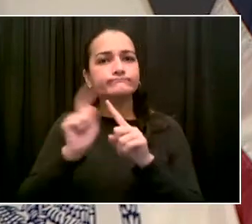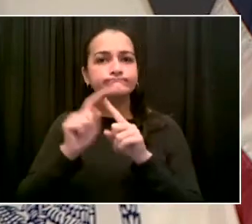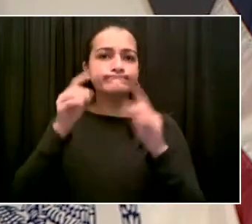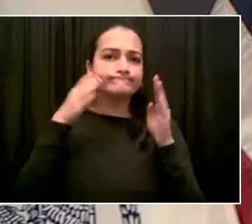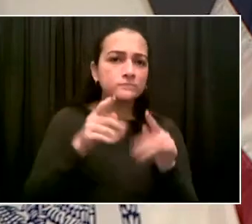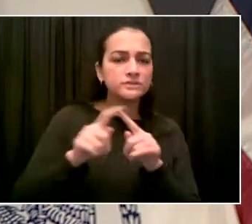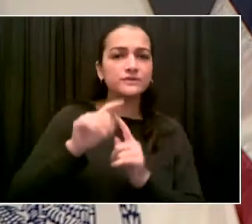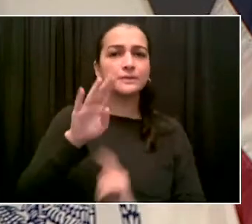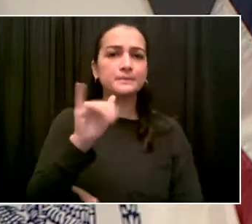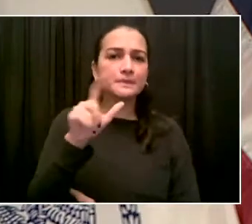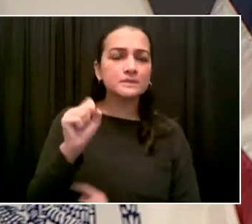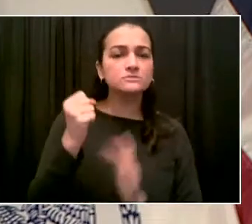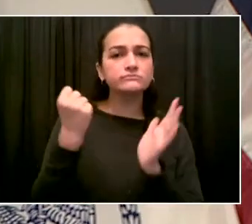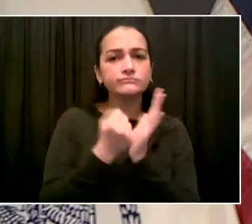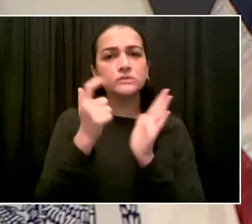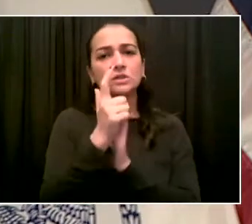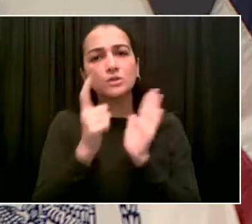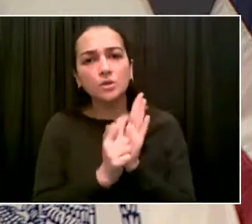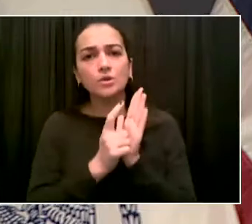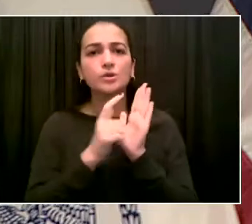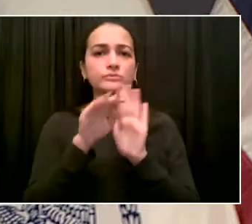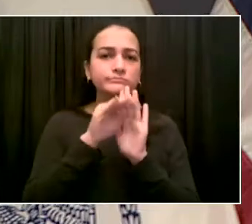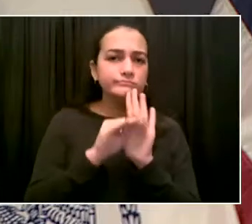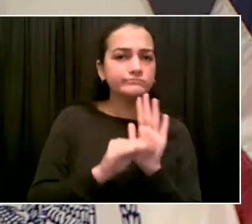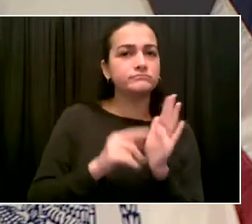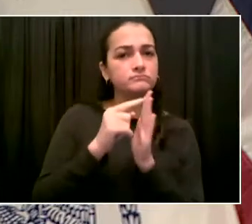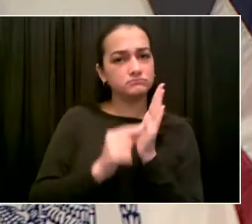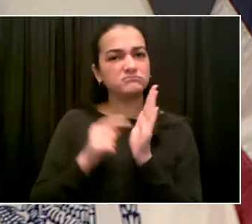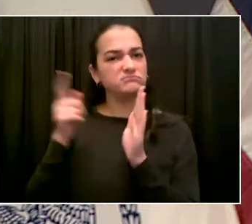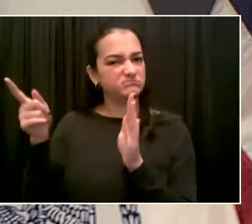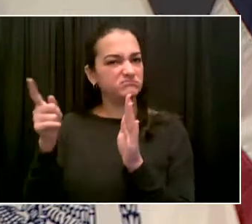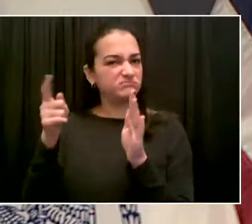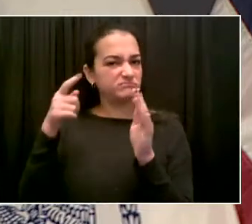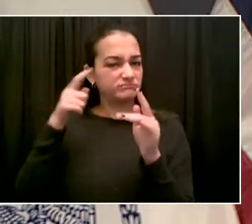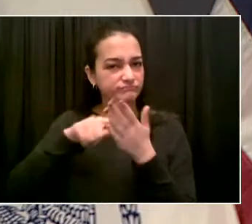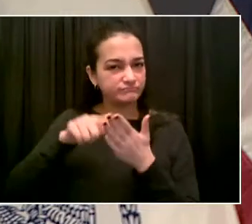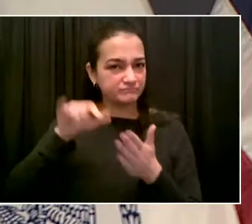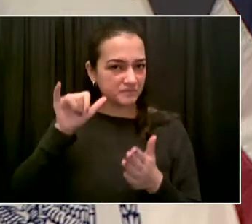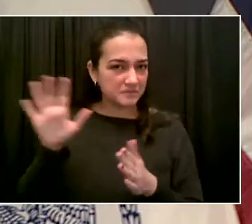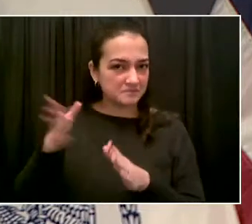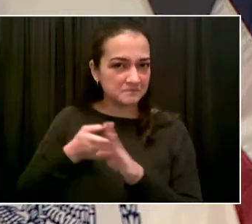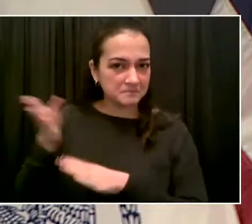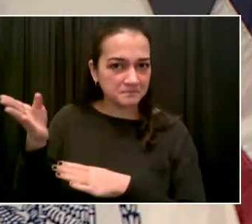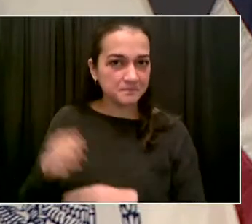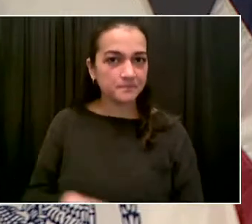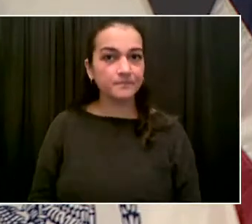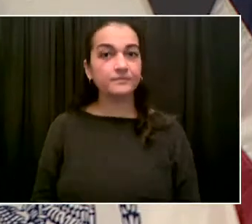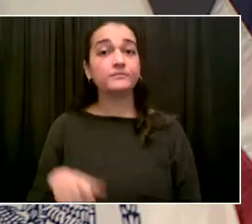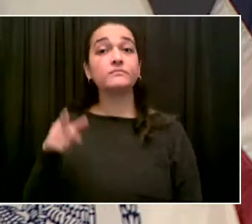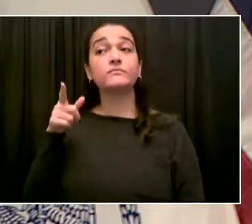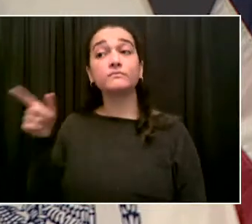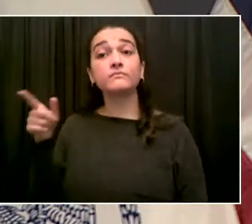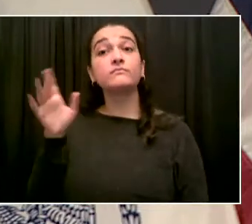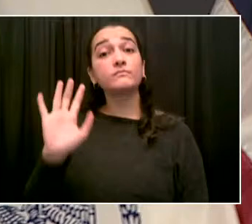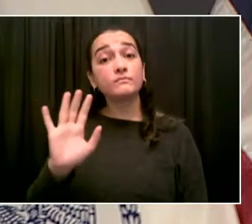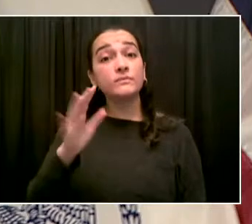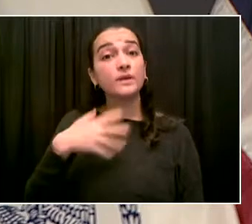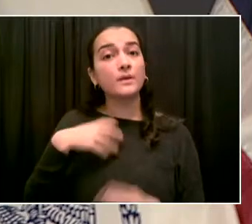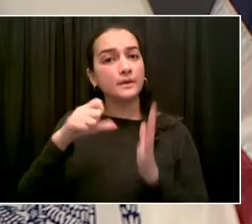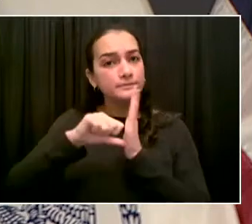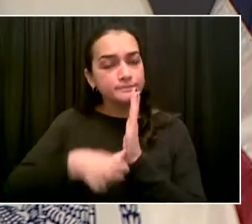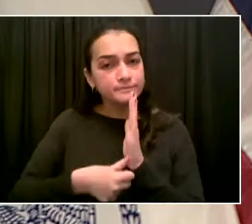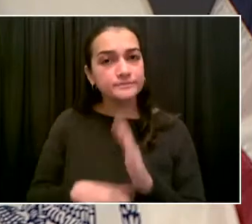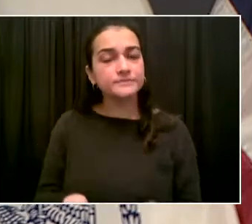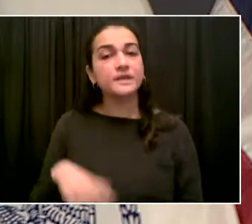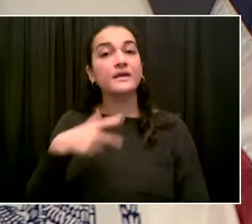where everyone is reached for free, where the vaccine is brought to the grassroots and now to youngest New Yorkers, really epitomizes the kind of things he's been fighting